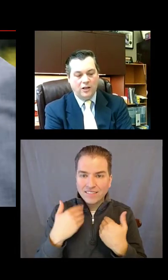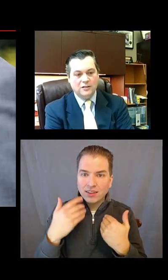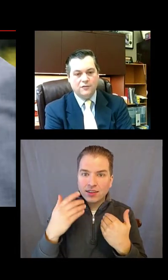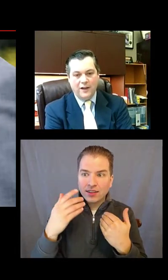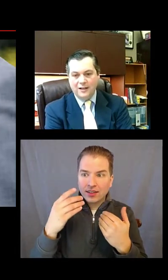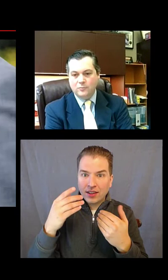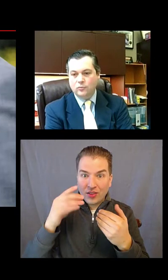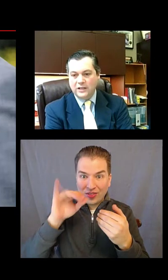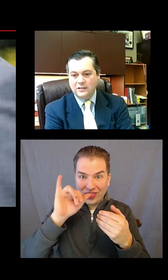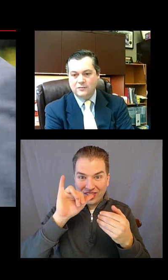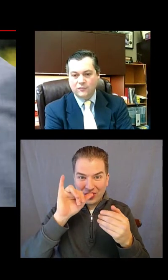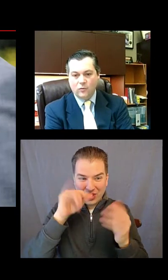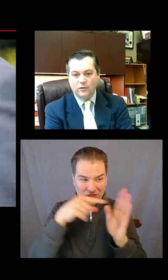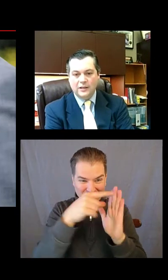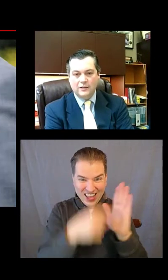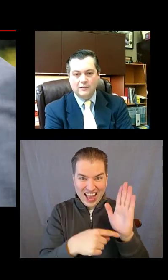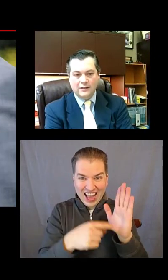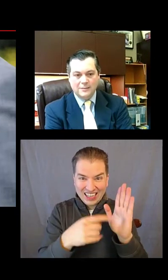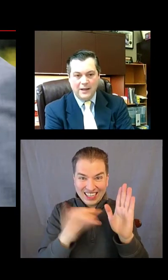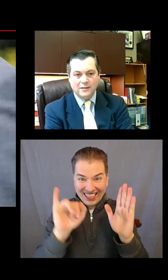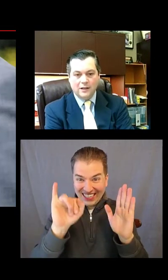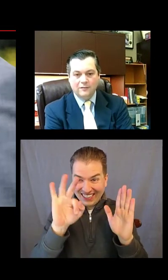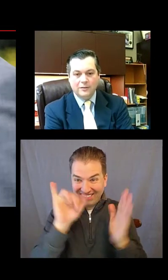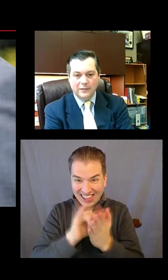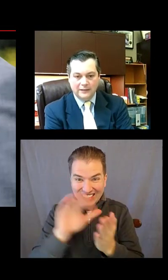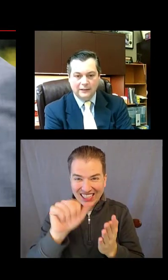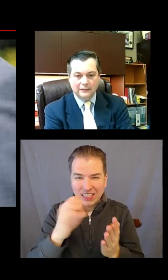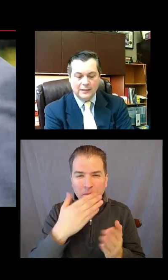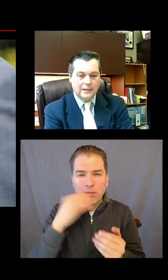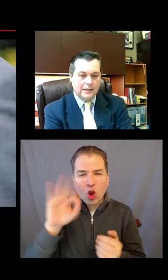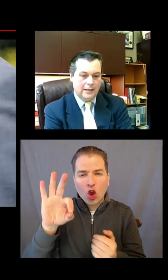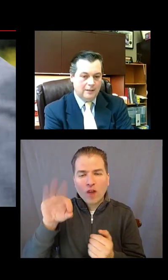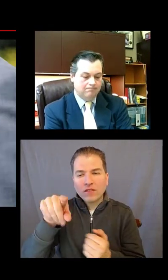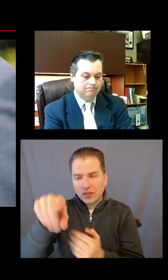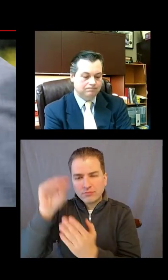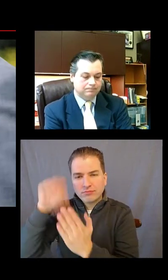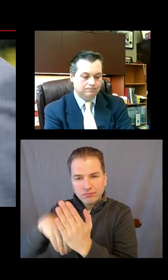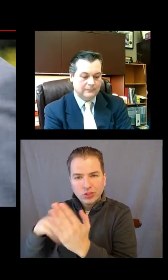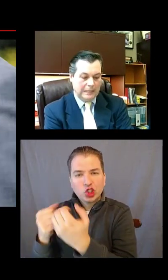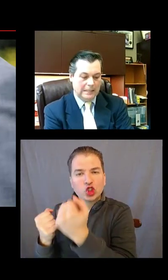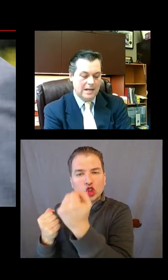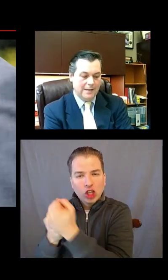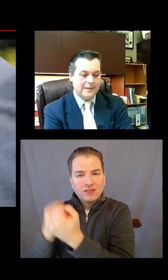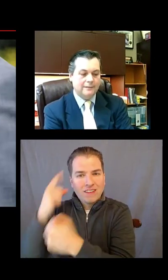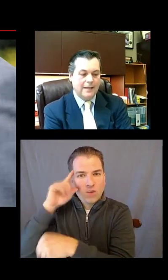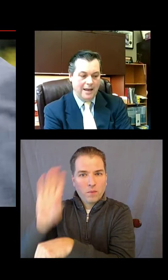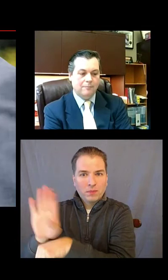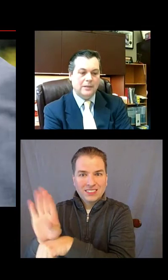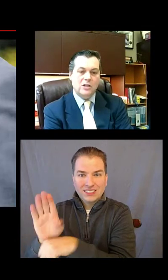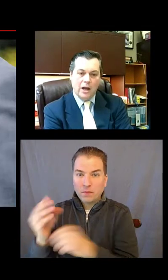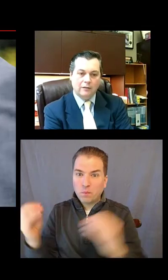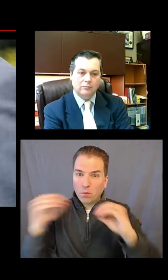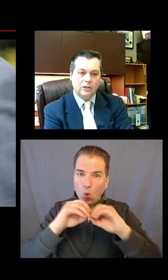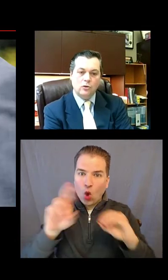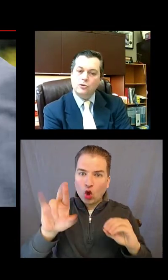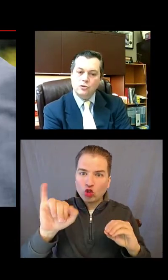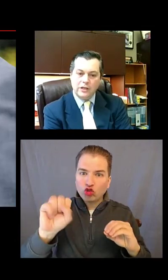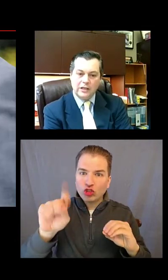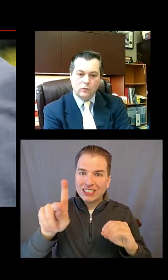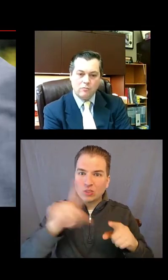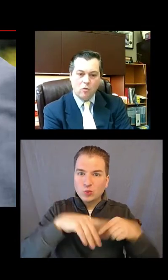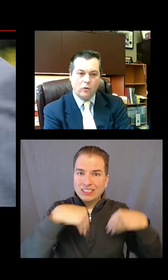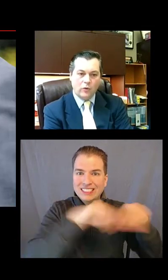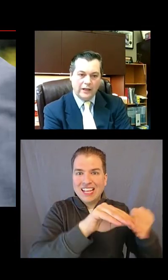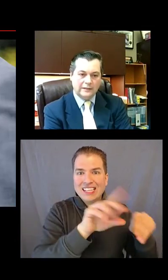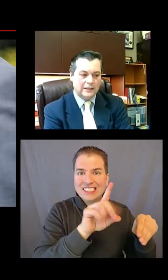a justifiable reason for the expense of the business. Not that it can't be done, but you're